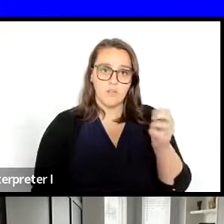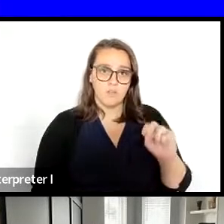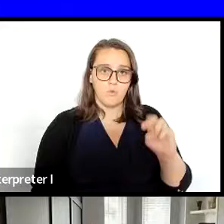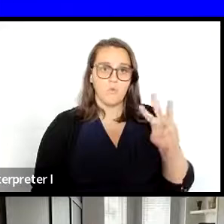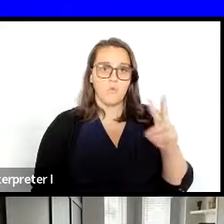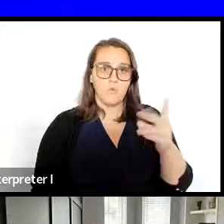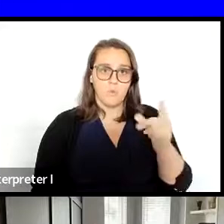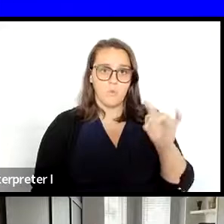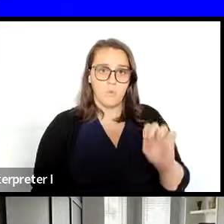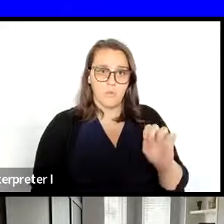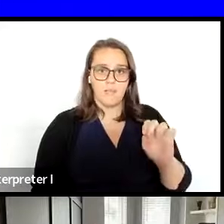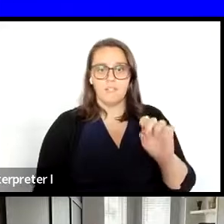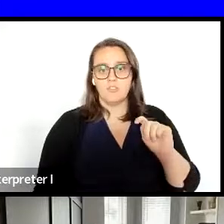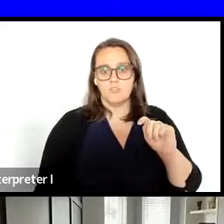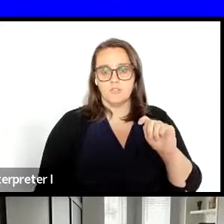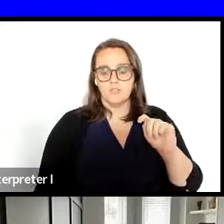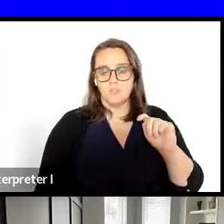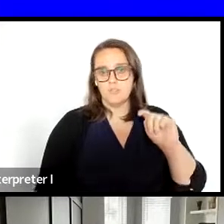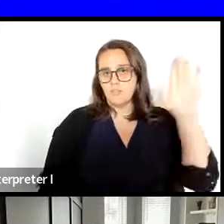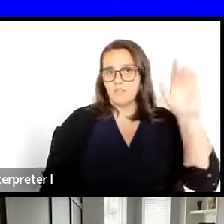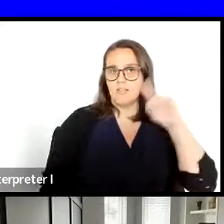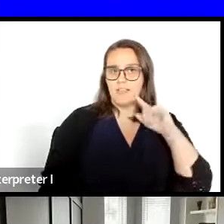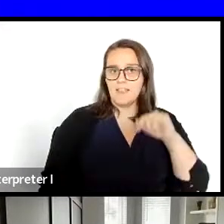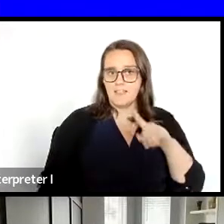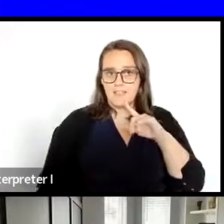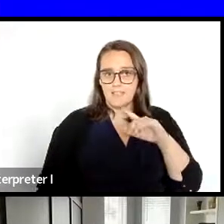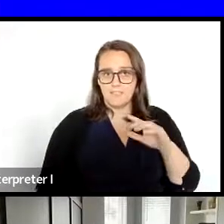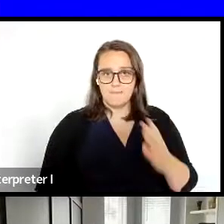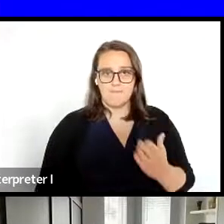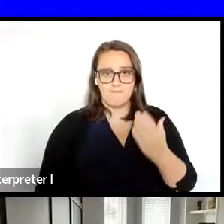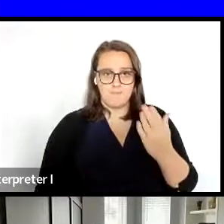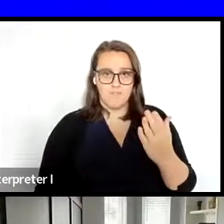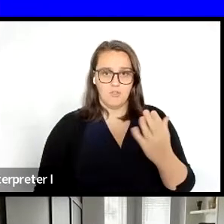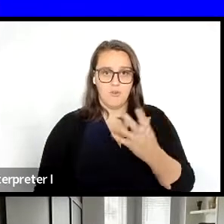White. Thank you, Chairman. This measure, along